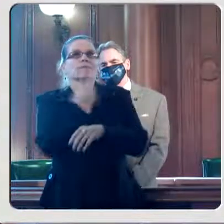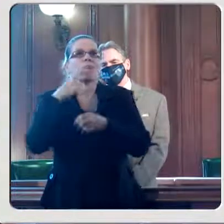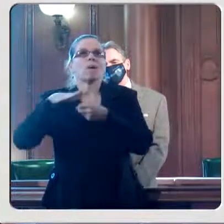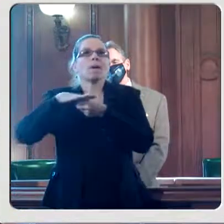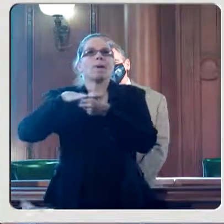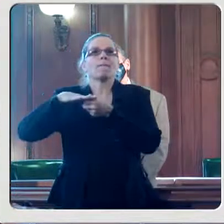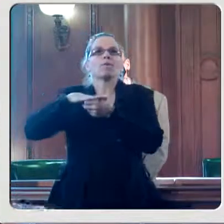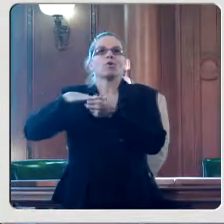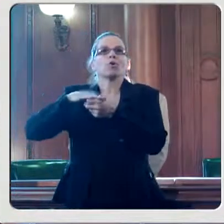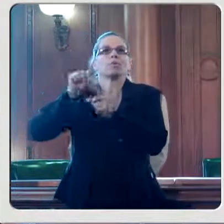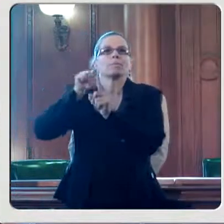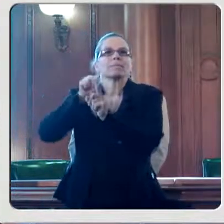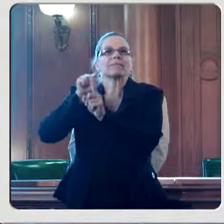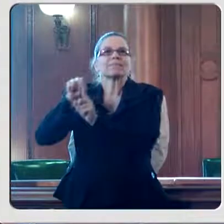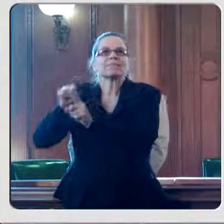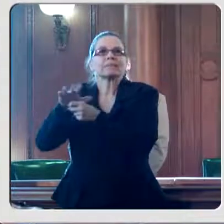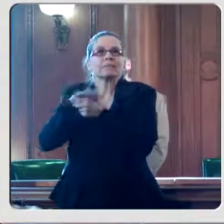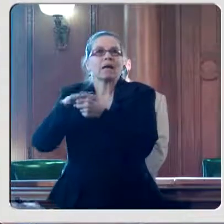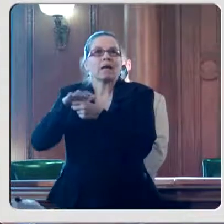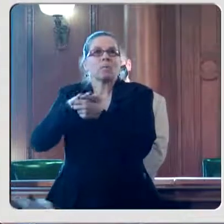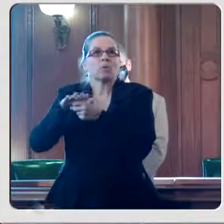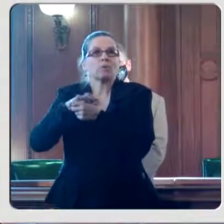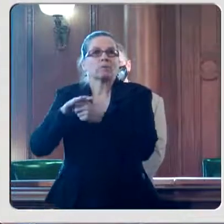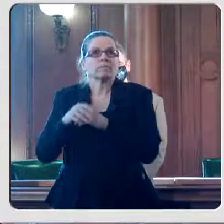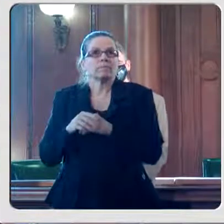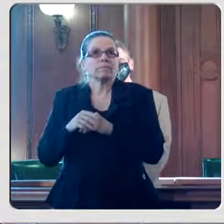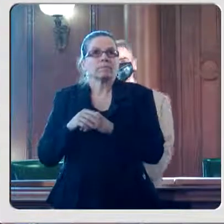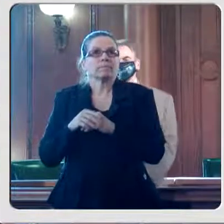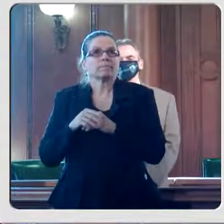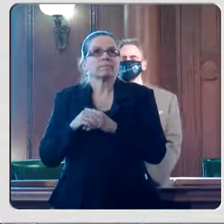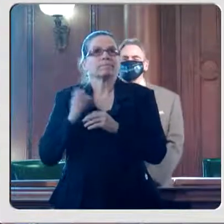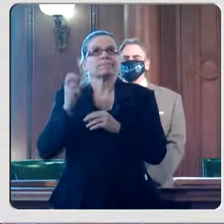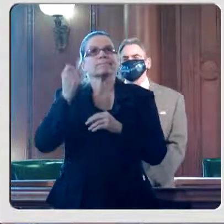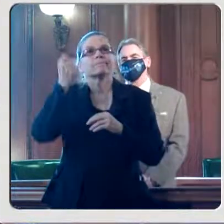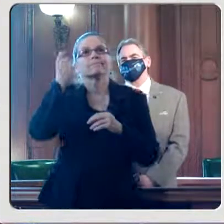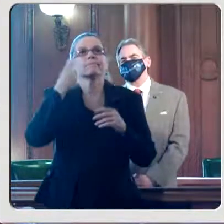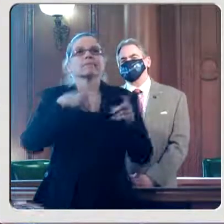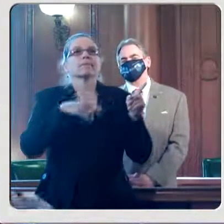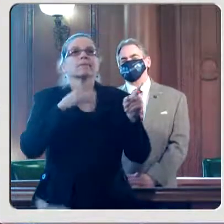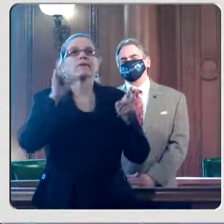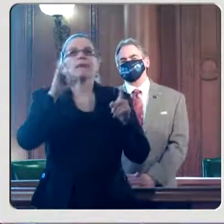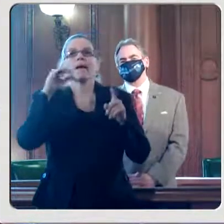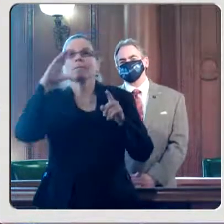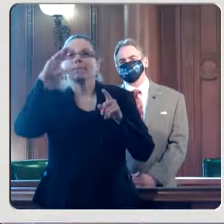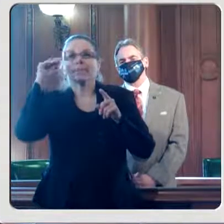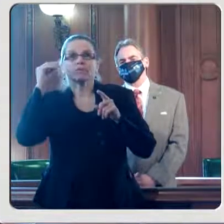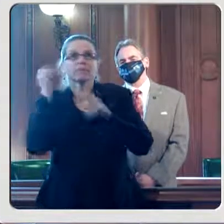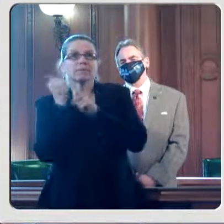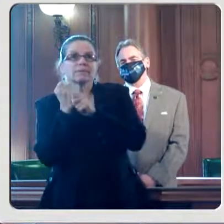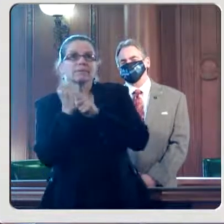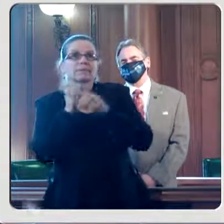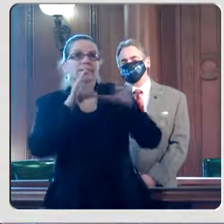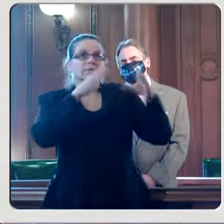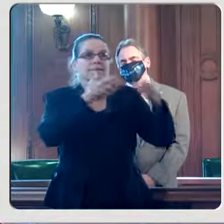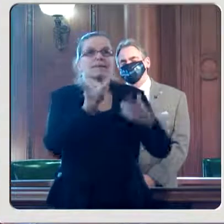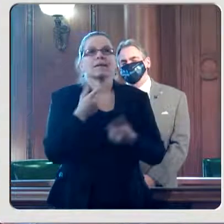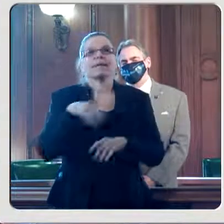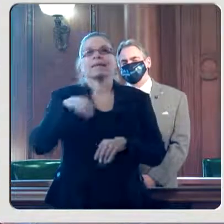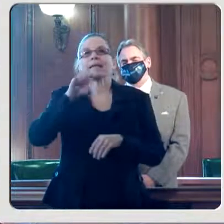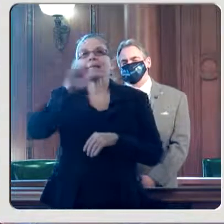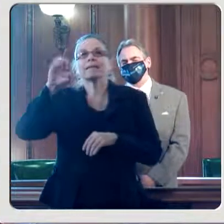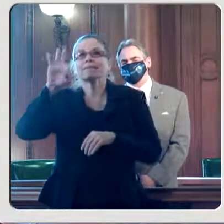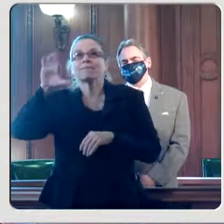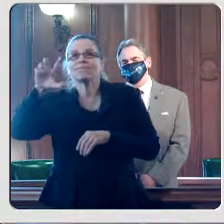on distributing to these large-scale sites. There are apparently going to be a couple more large-scale sites